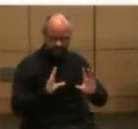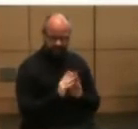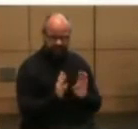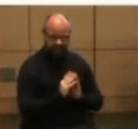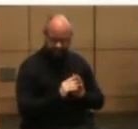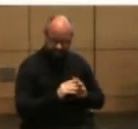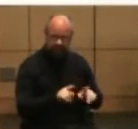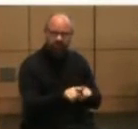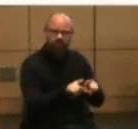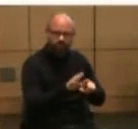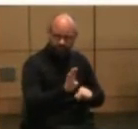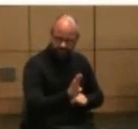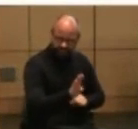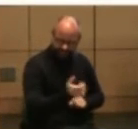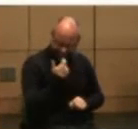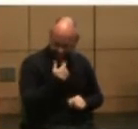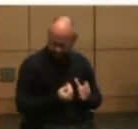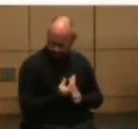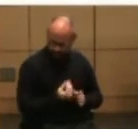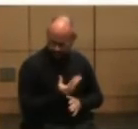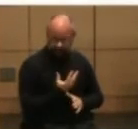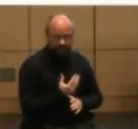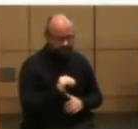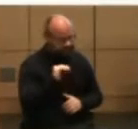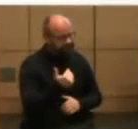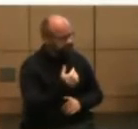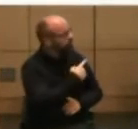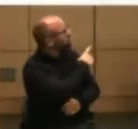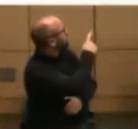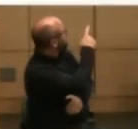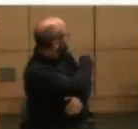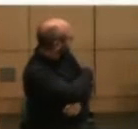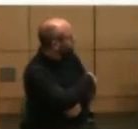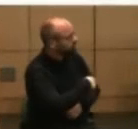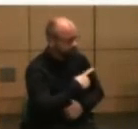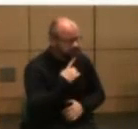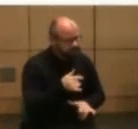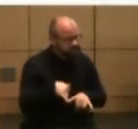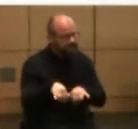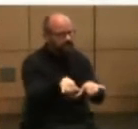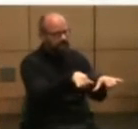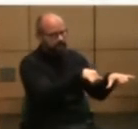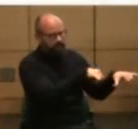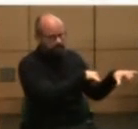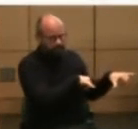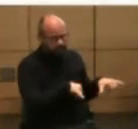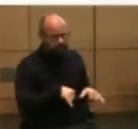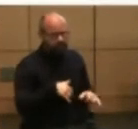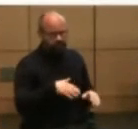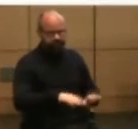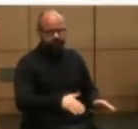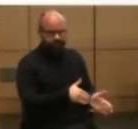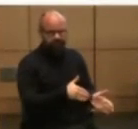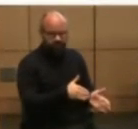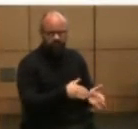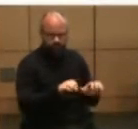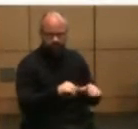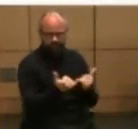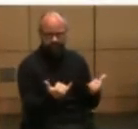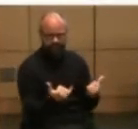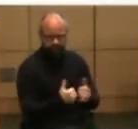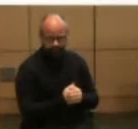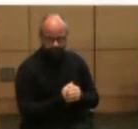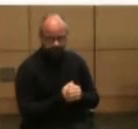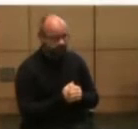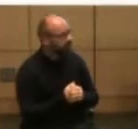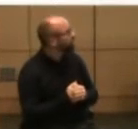in Boston in the spring. It seems like this is a lot of what the otolaryngologists across the country are doing now. So if you have a